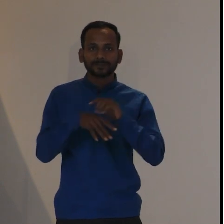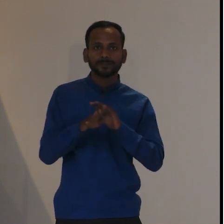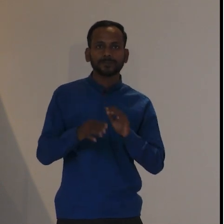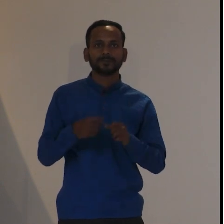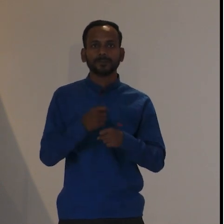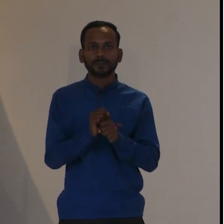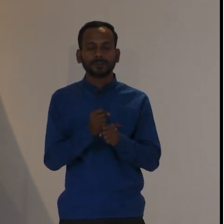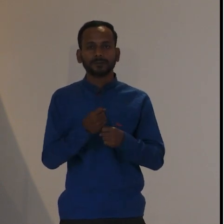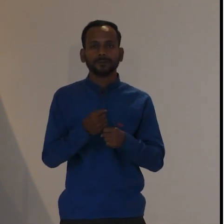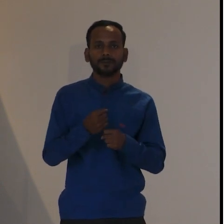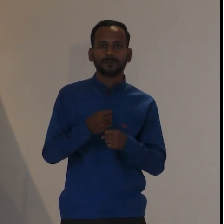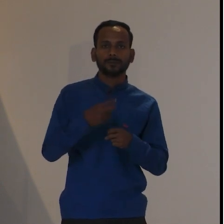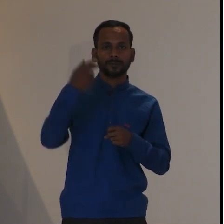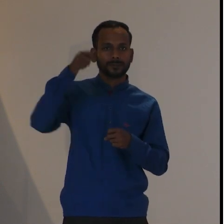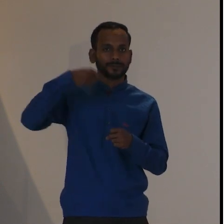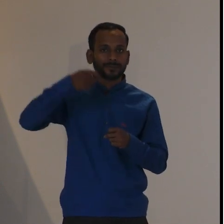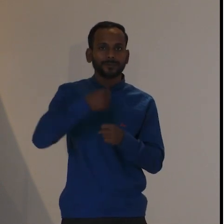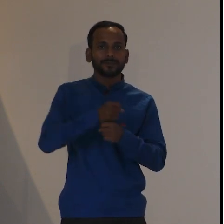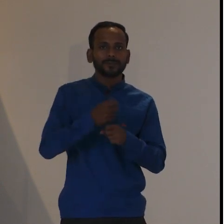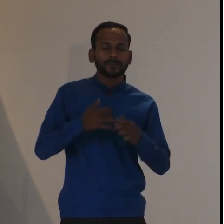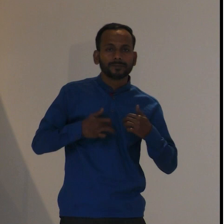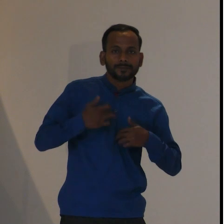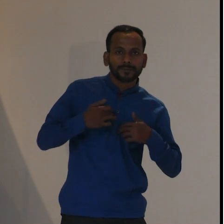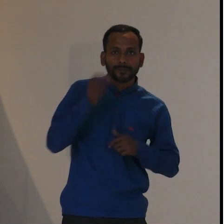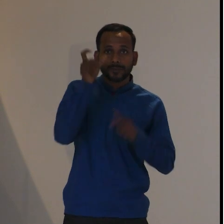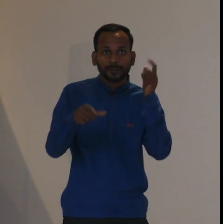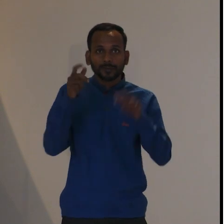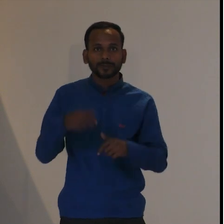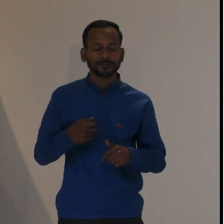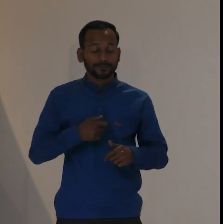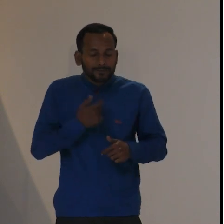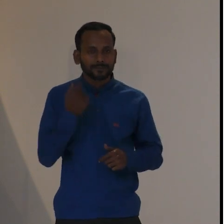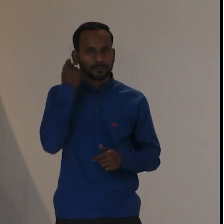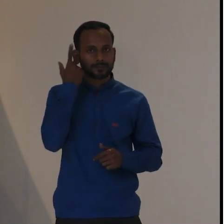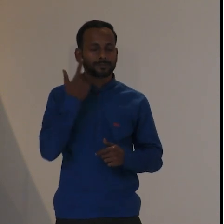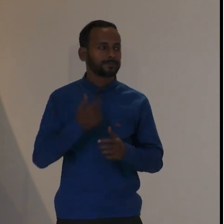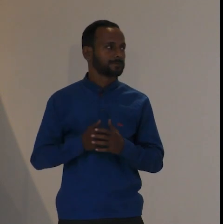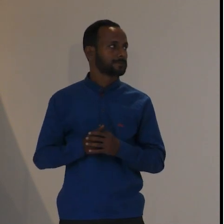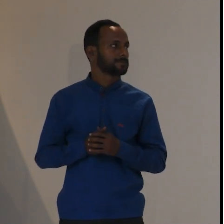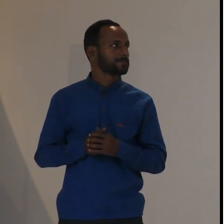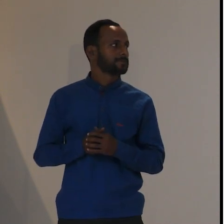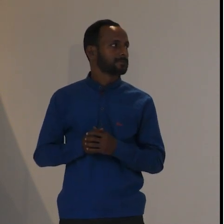of filmmaking. It's an interesting way to bring people to the museum.